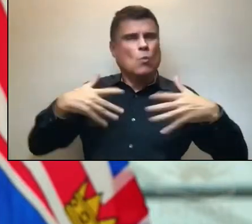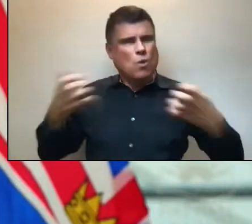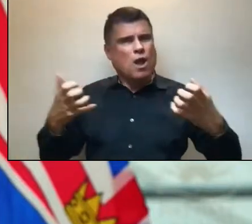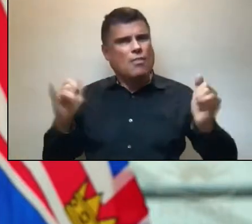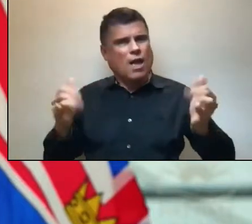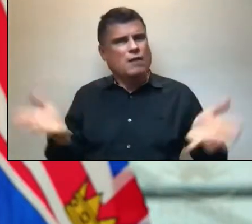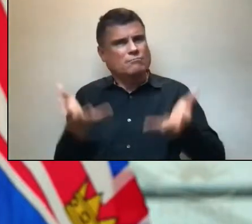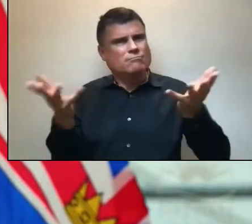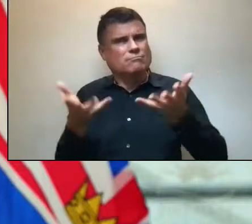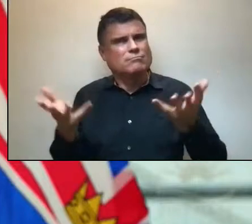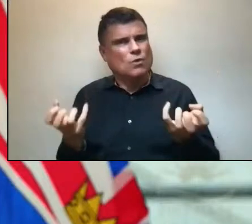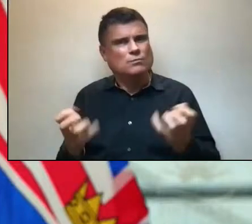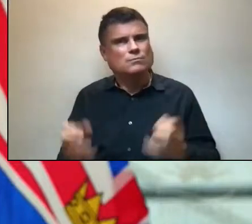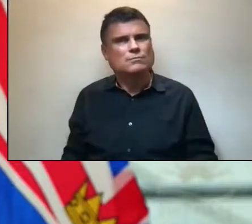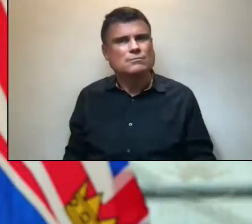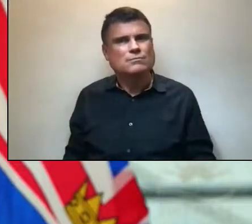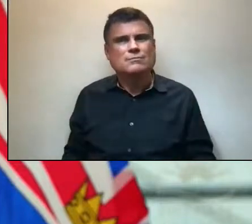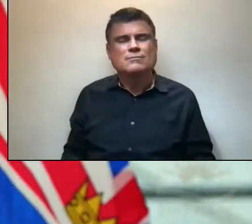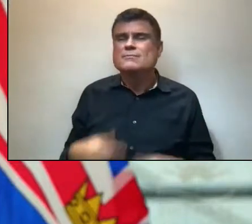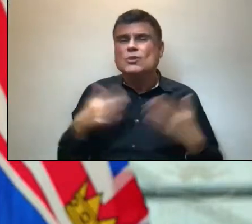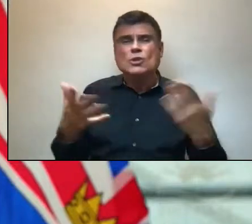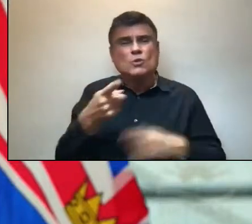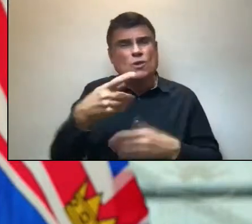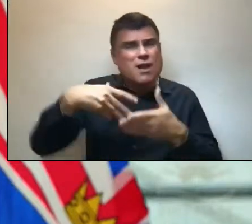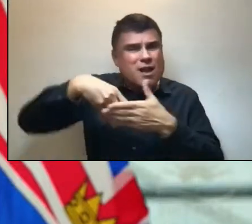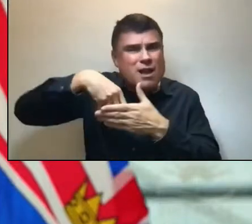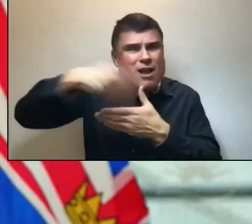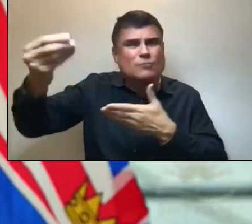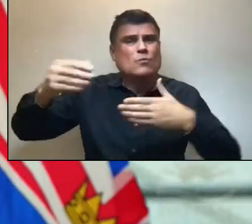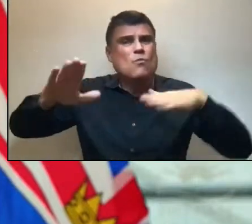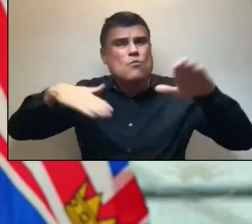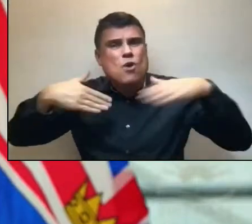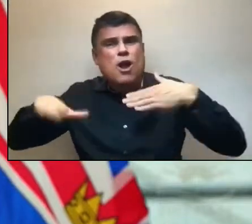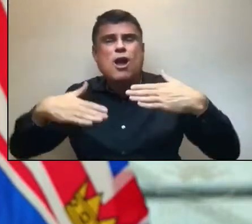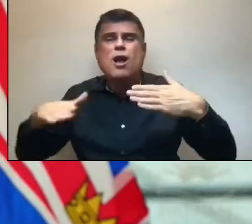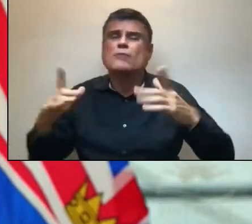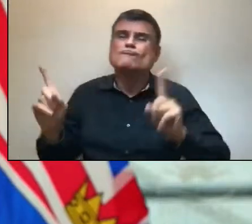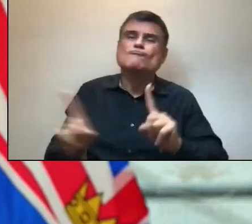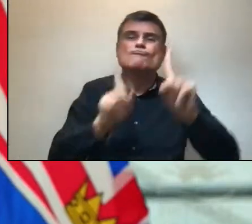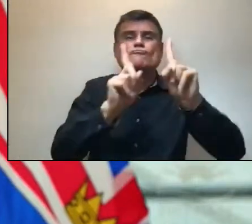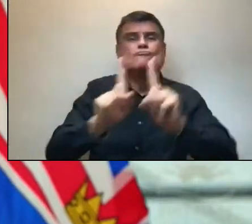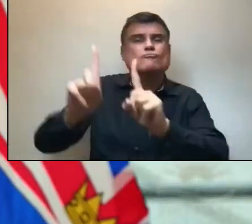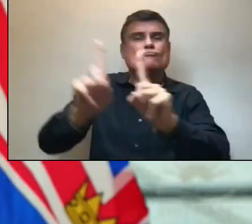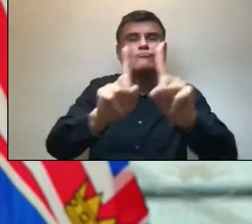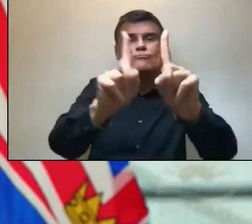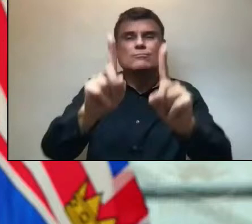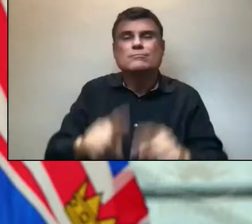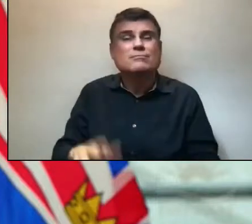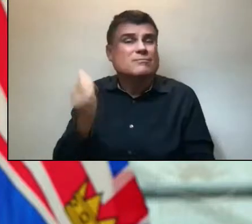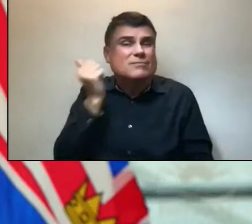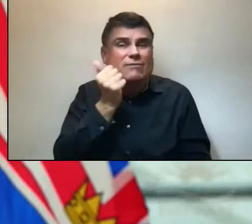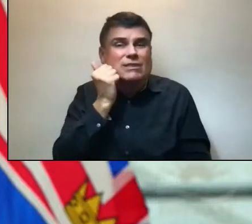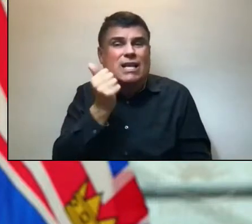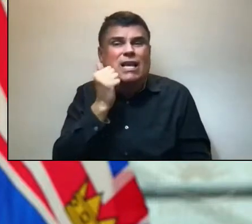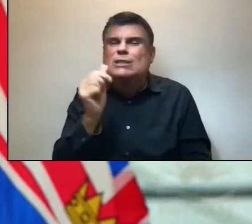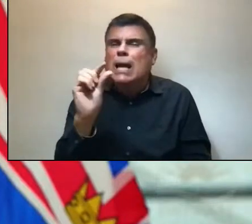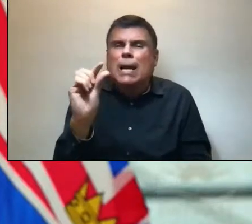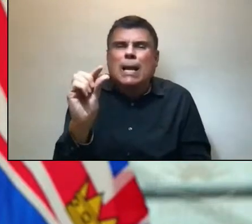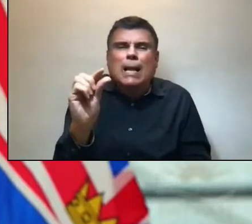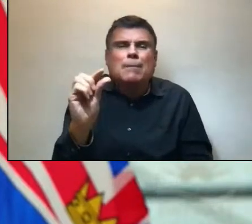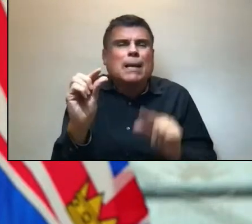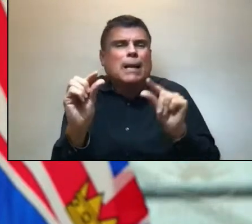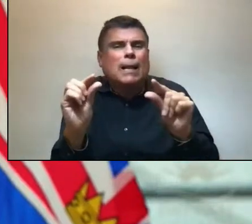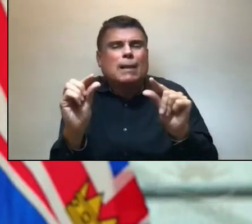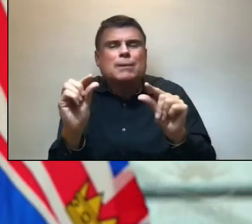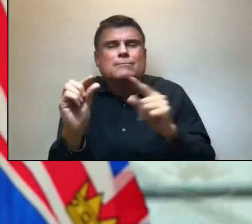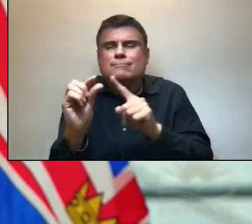for a walk with somebody, remembering to find that joy every day in our lives. Take the precautions that we're all familiar with and